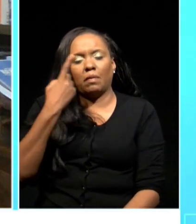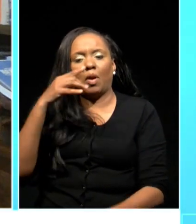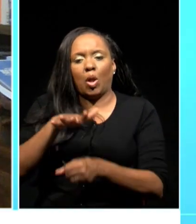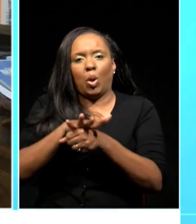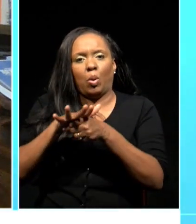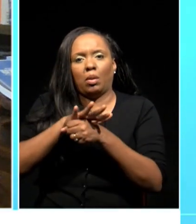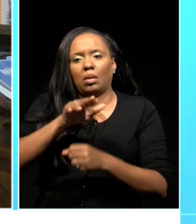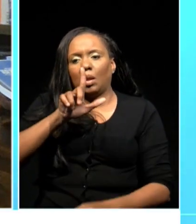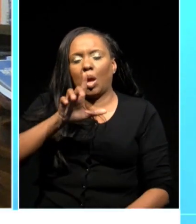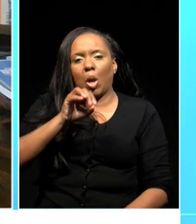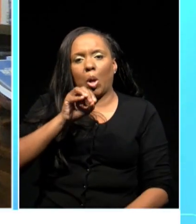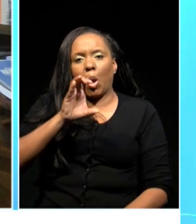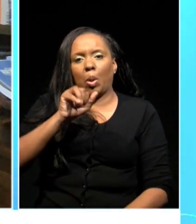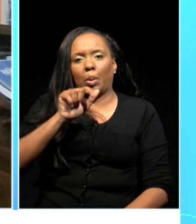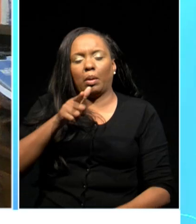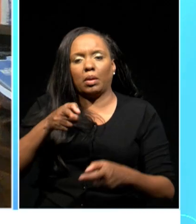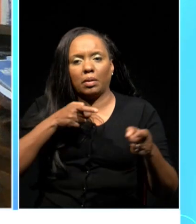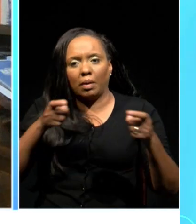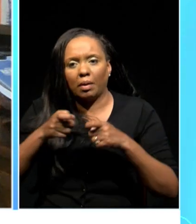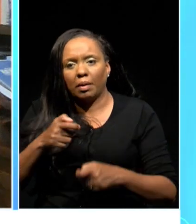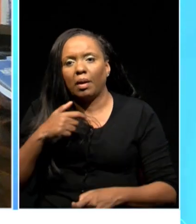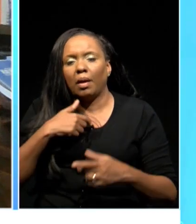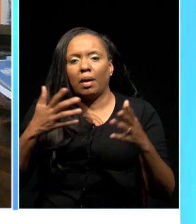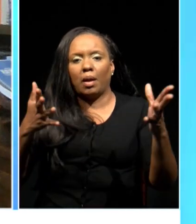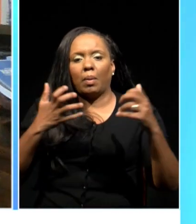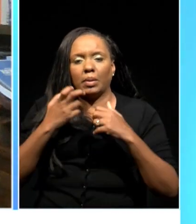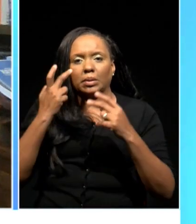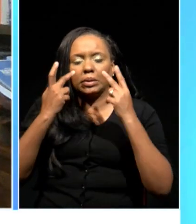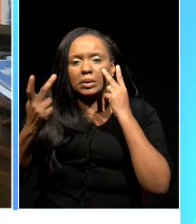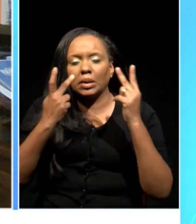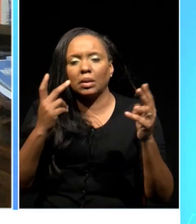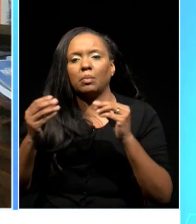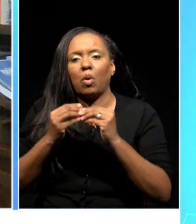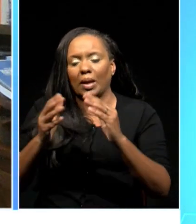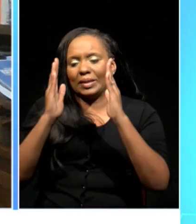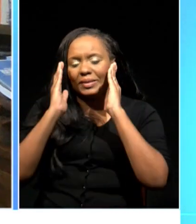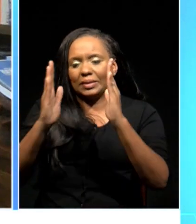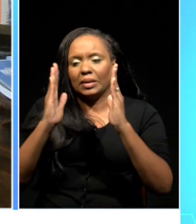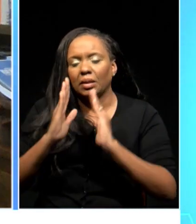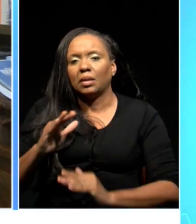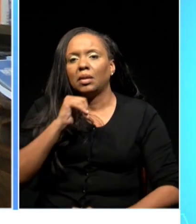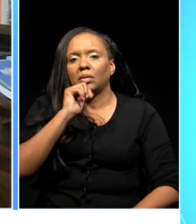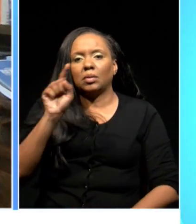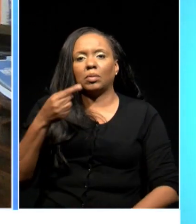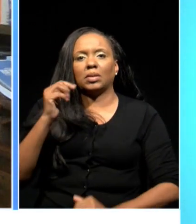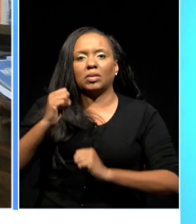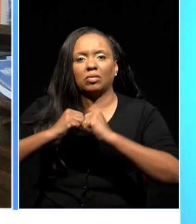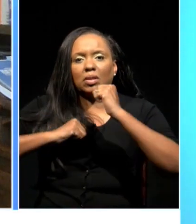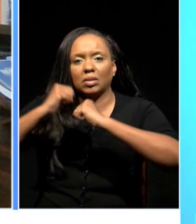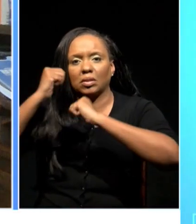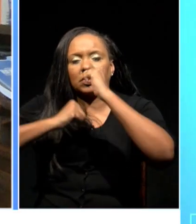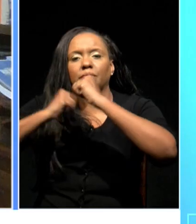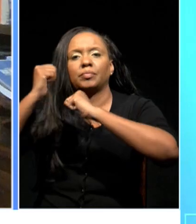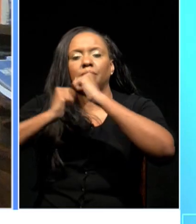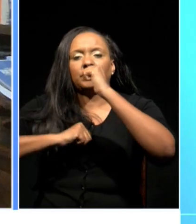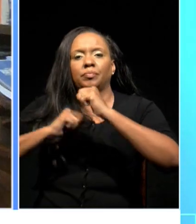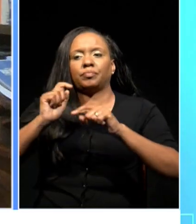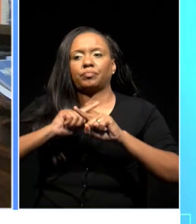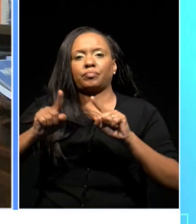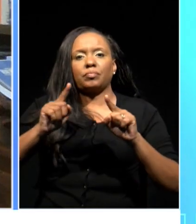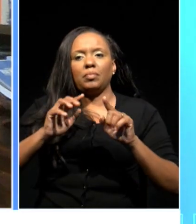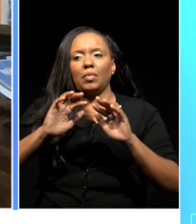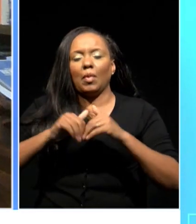what we'll see is some greater attention being paid, not only to the structures of local governance, but the way in which people are